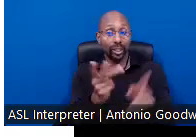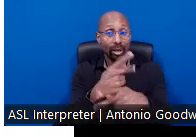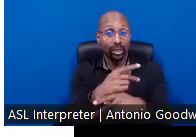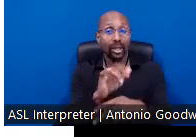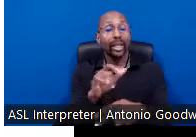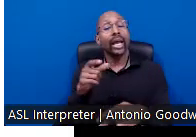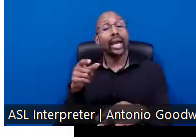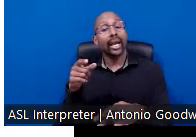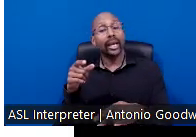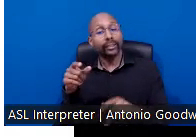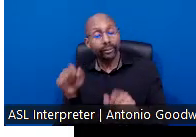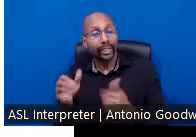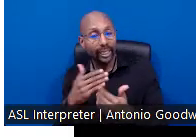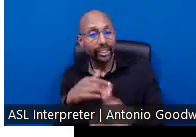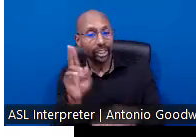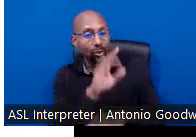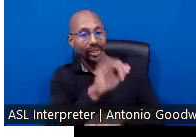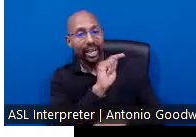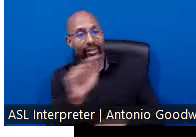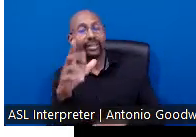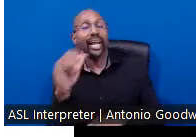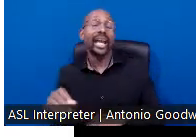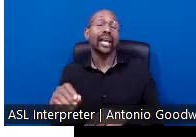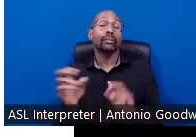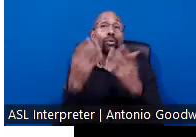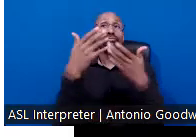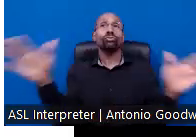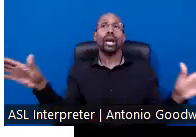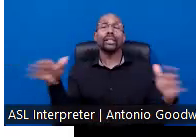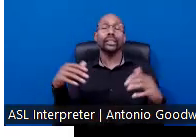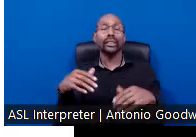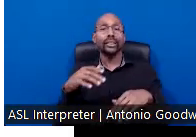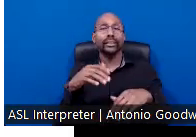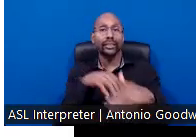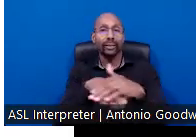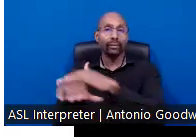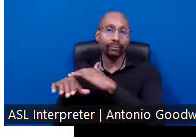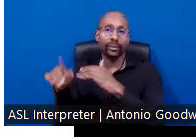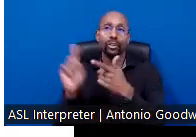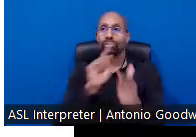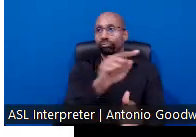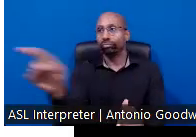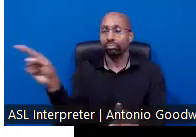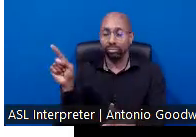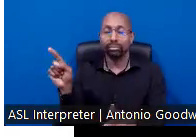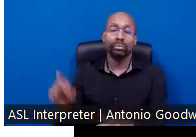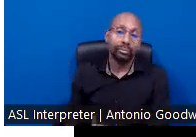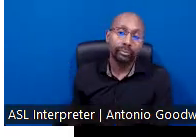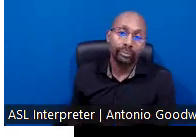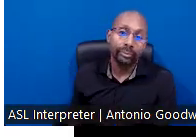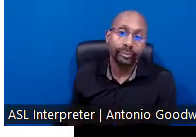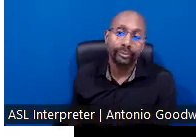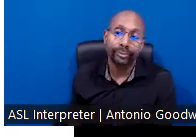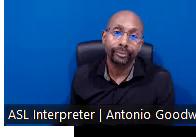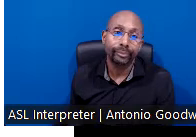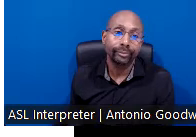they're broadly accessible. All right. Hey, Justin, I have a question